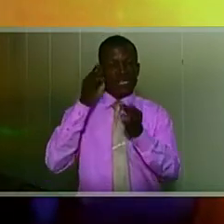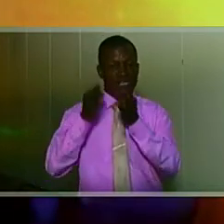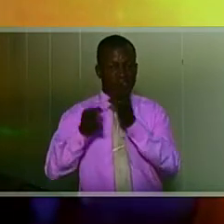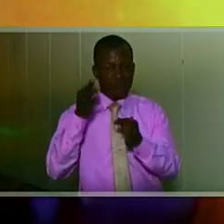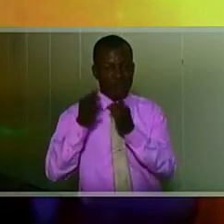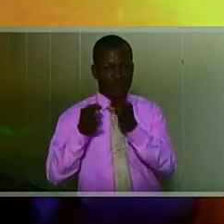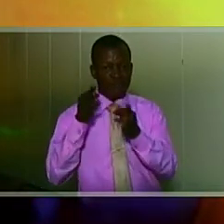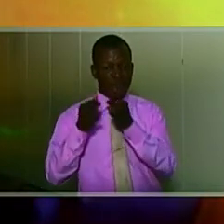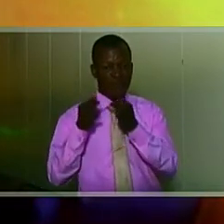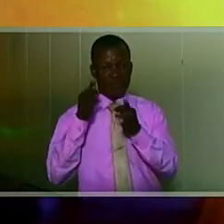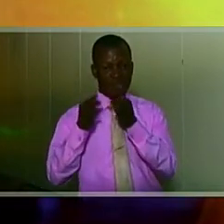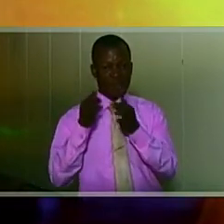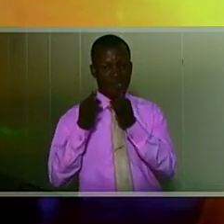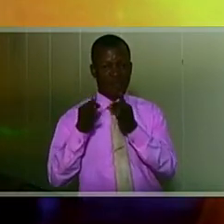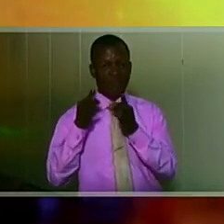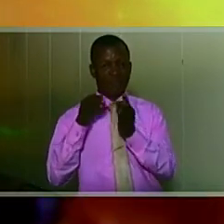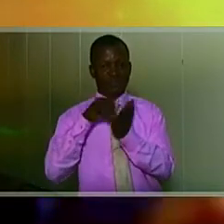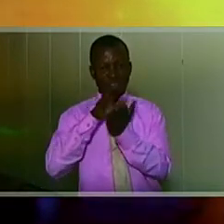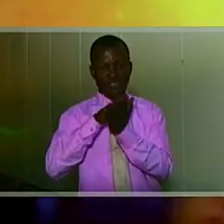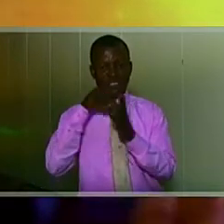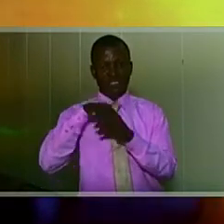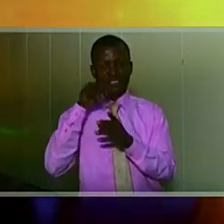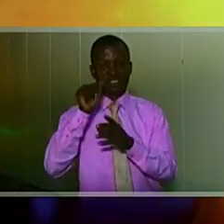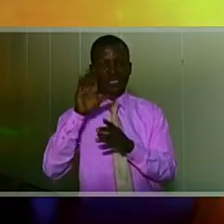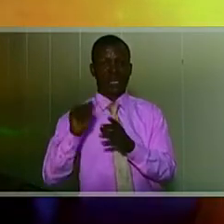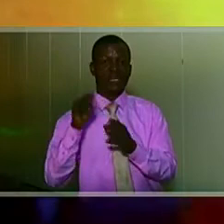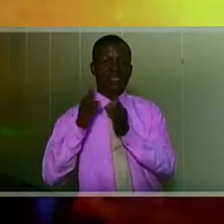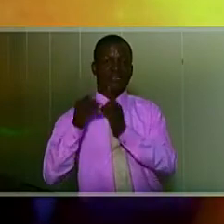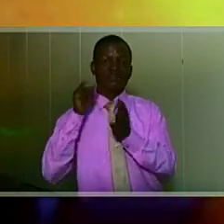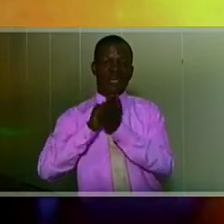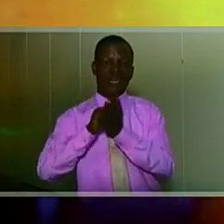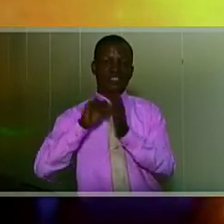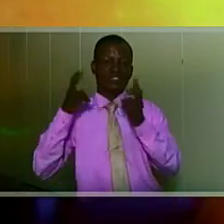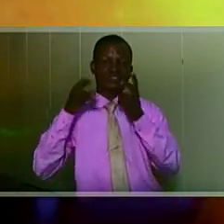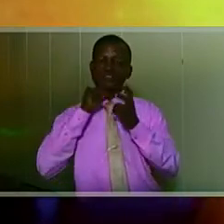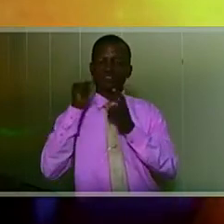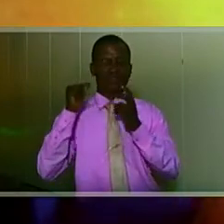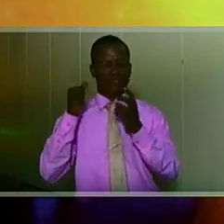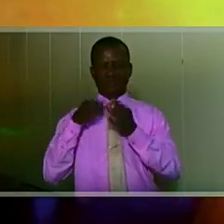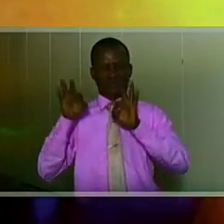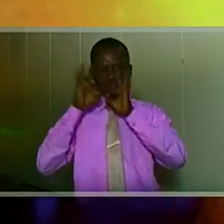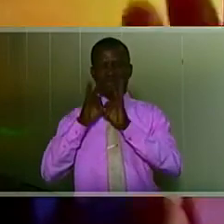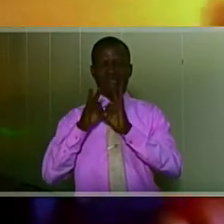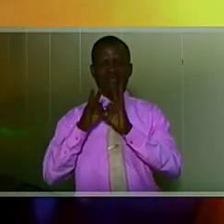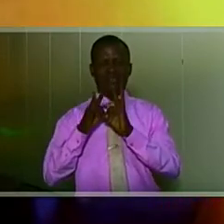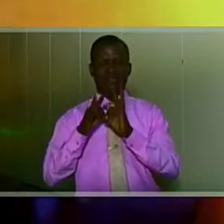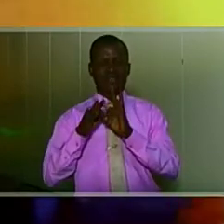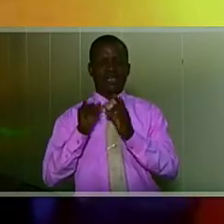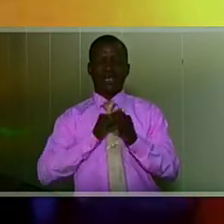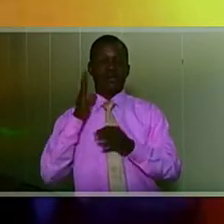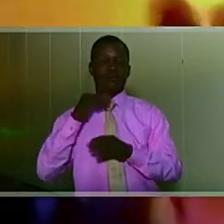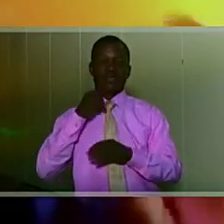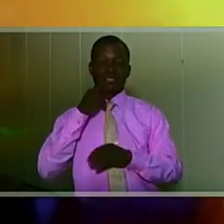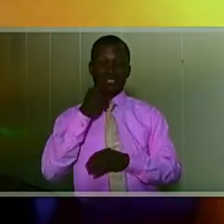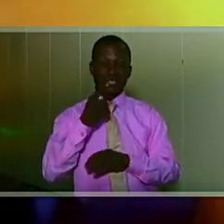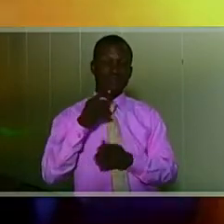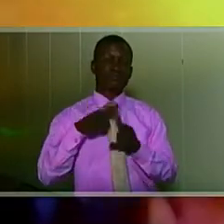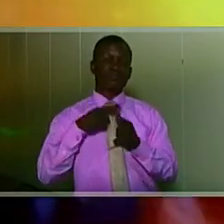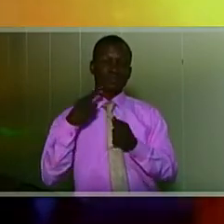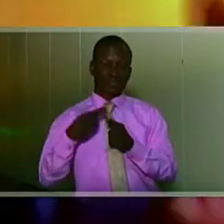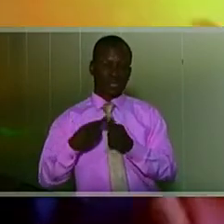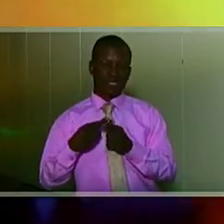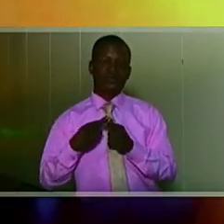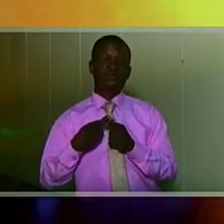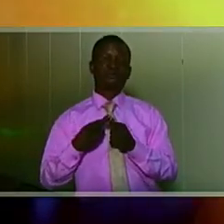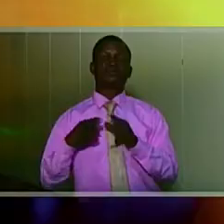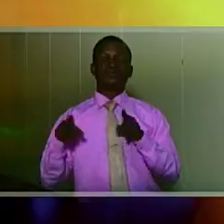the bill is not worthy of consideration, worthy of passage, into a bill. So I will say, rather, that the bar as